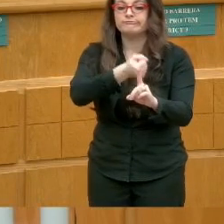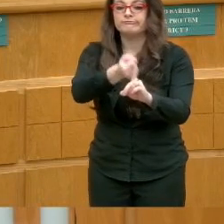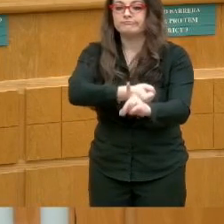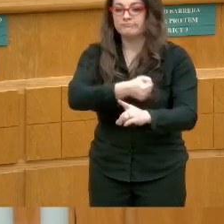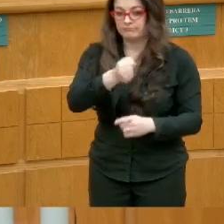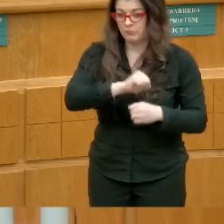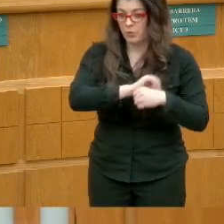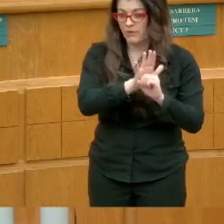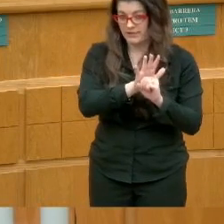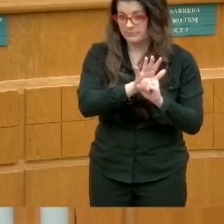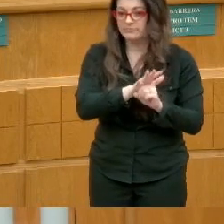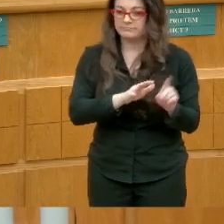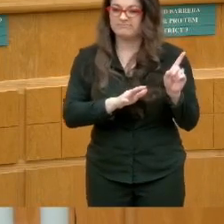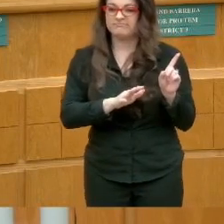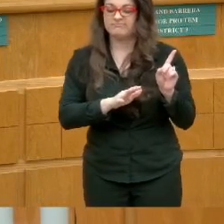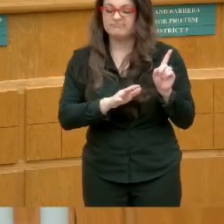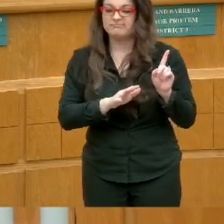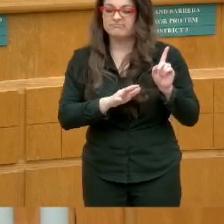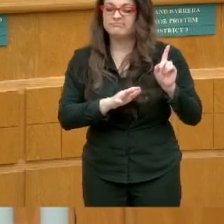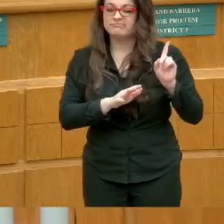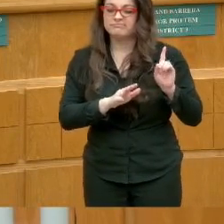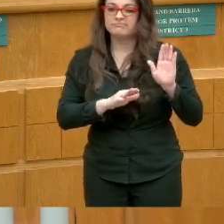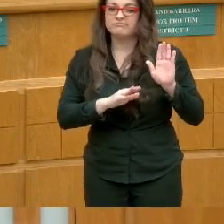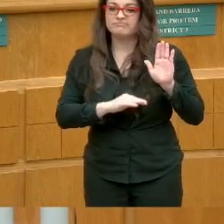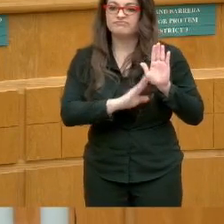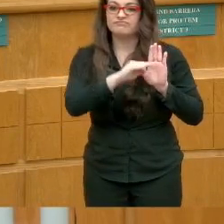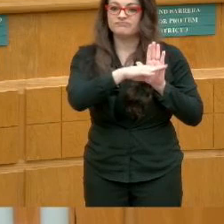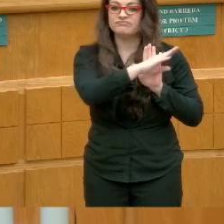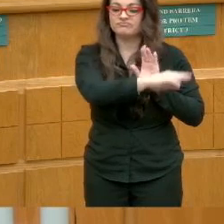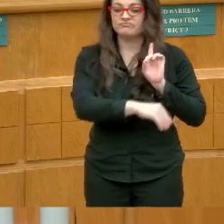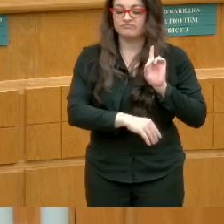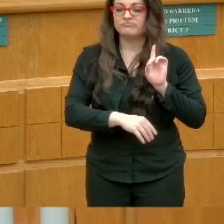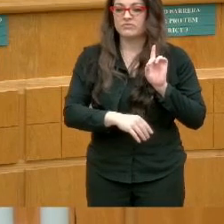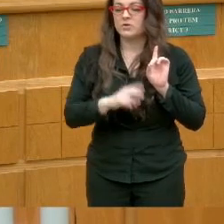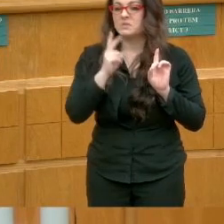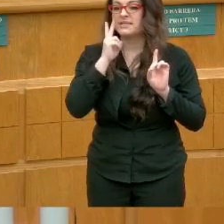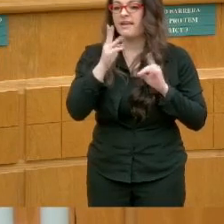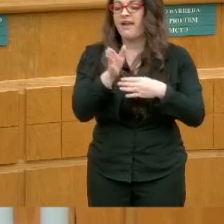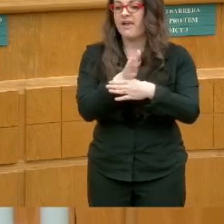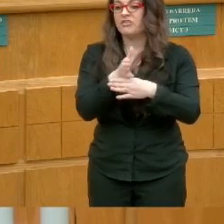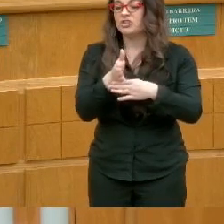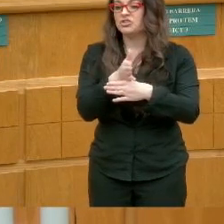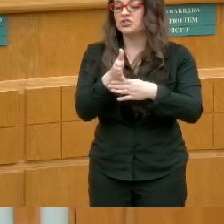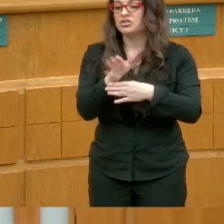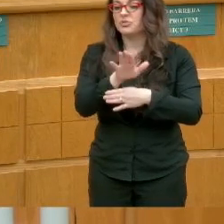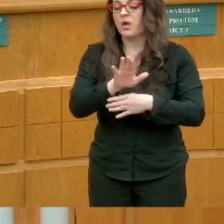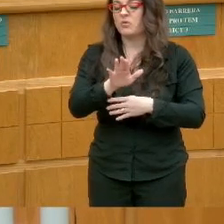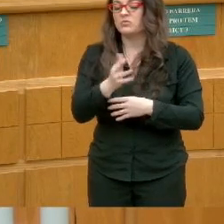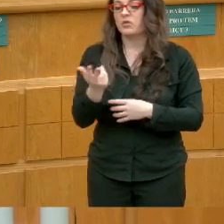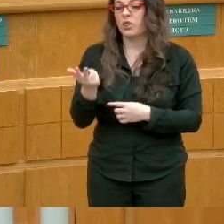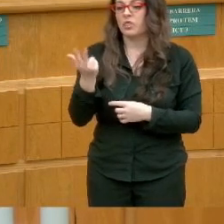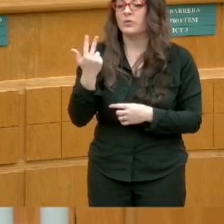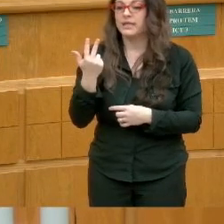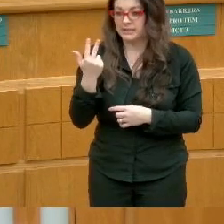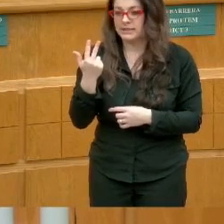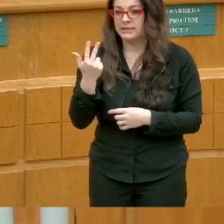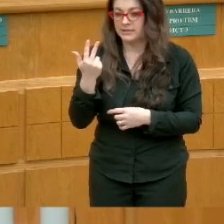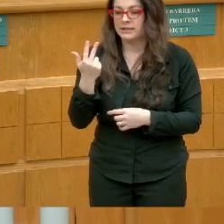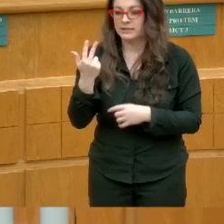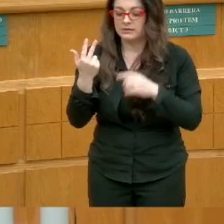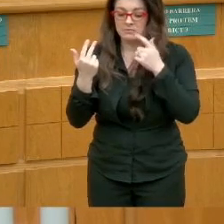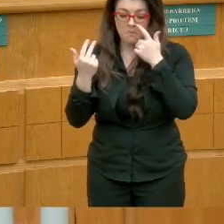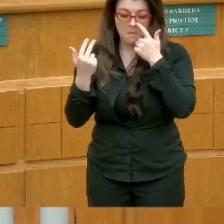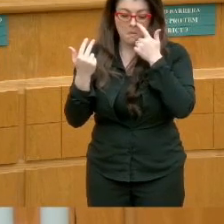kind of, it has on average about close to 3, I think, is what our Corpus Christi group we're talking